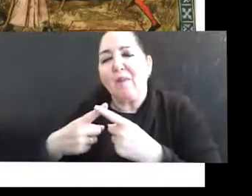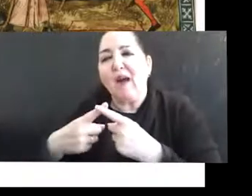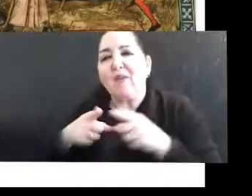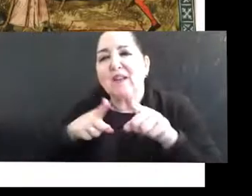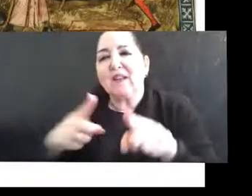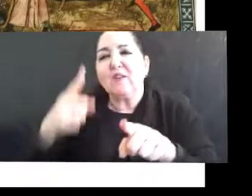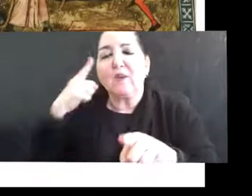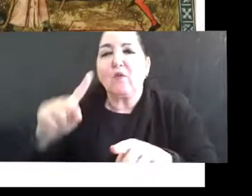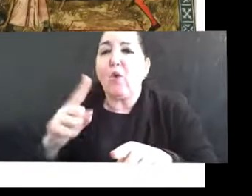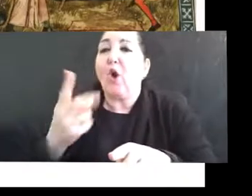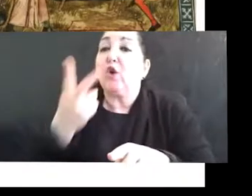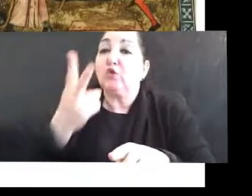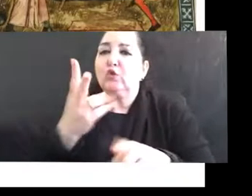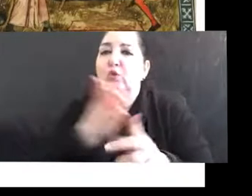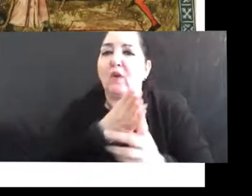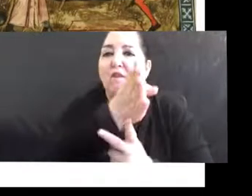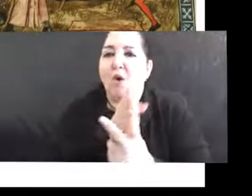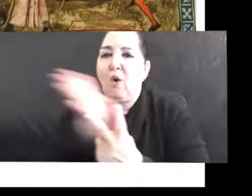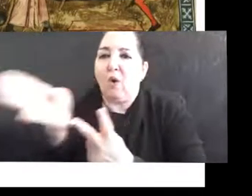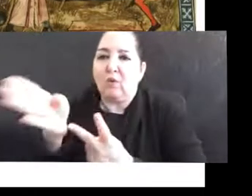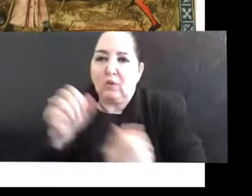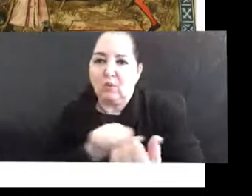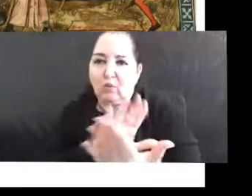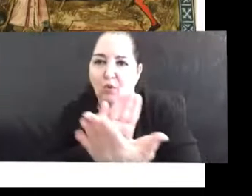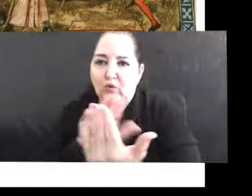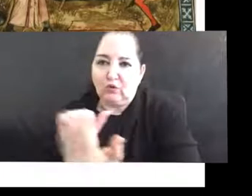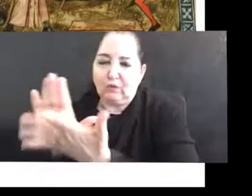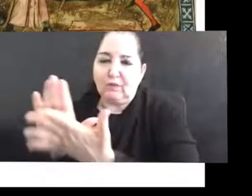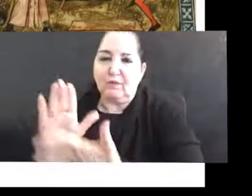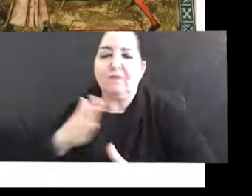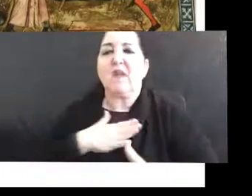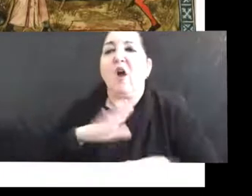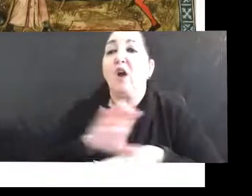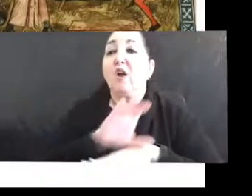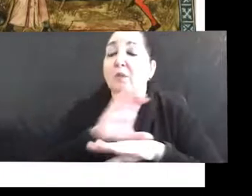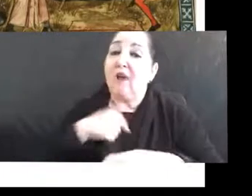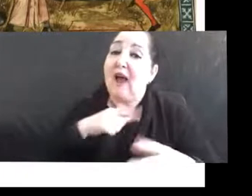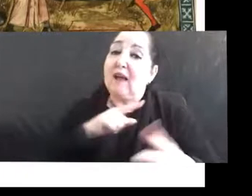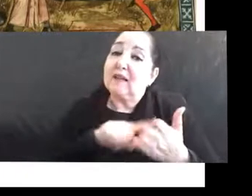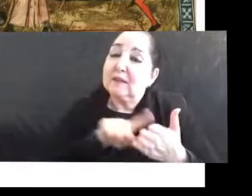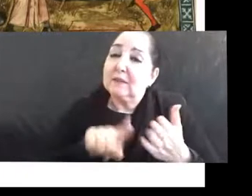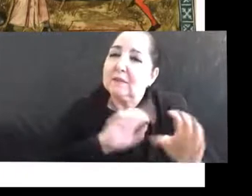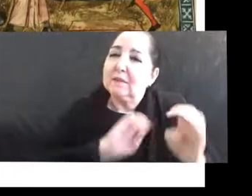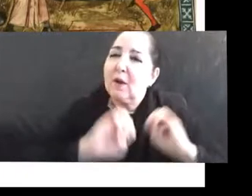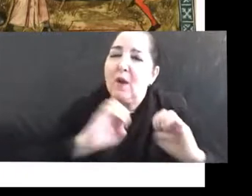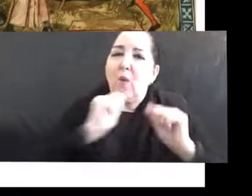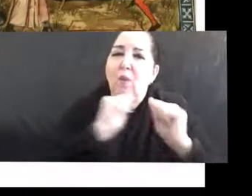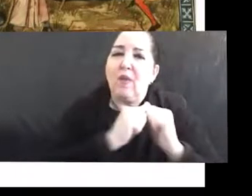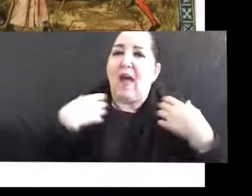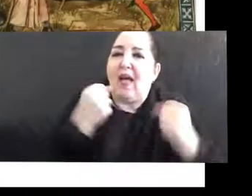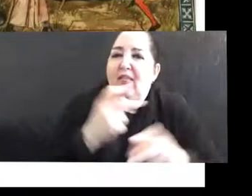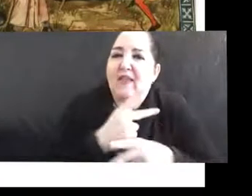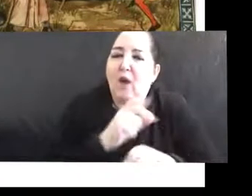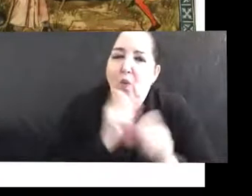of a possible sort of twofold approach. So online, as I've experimented with healthcare workers, we